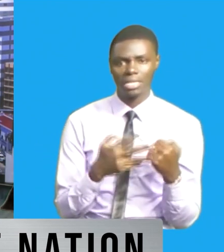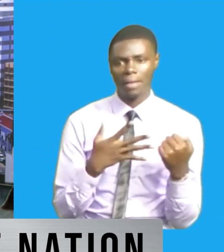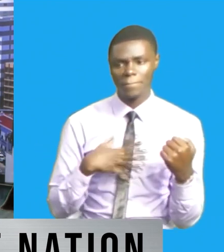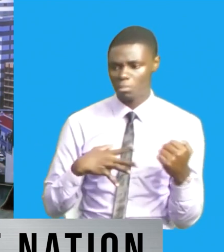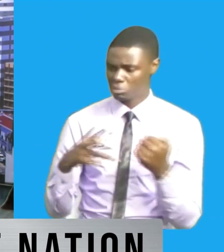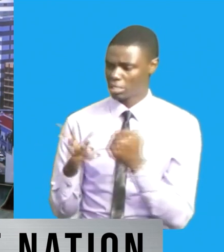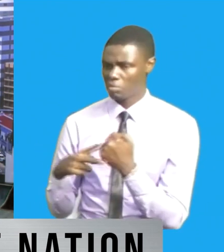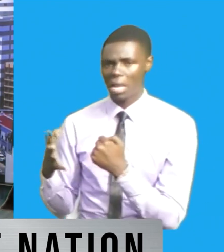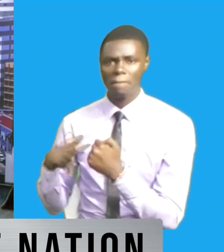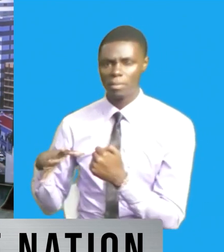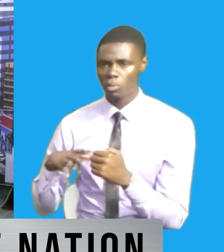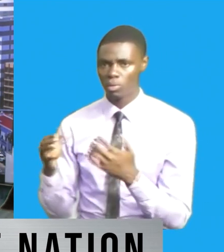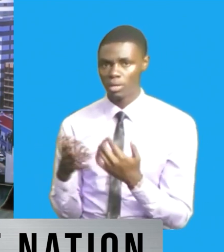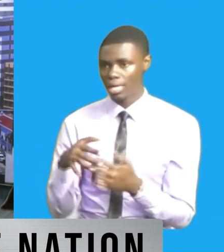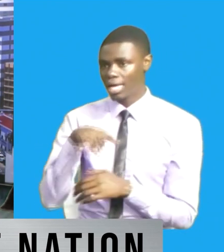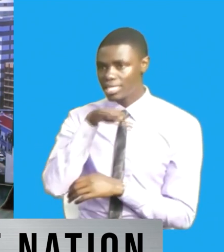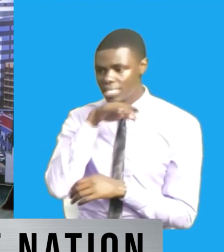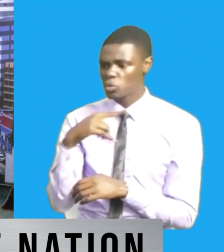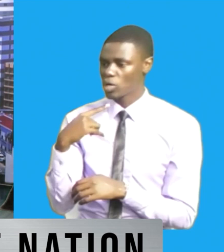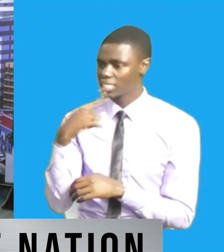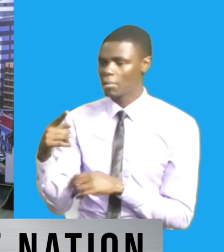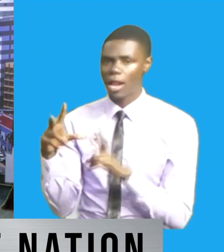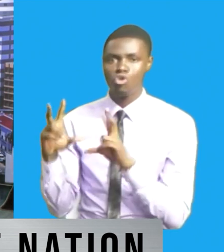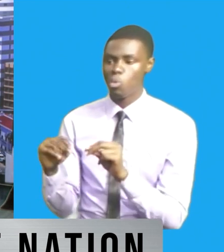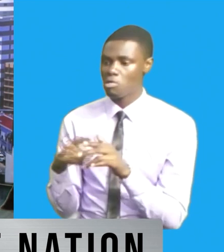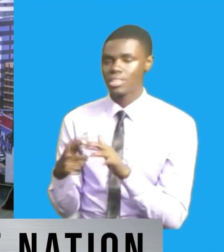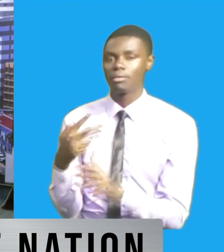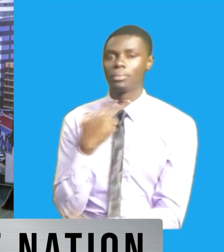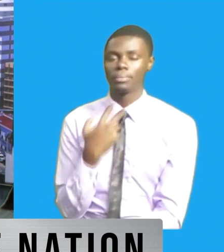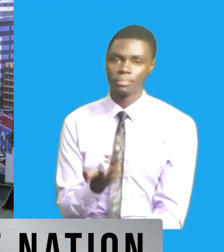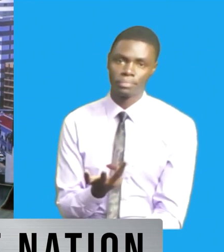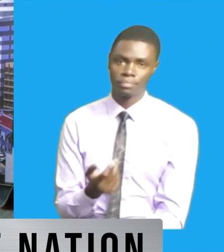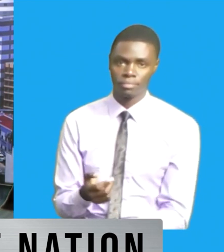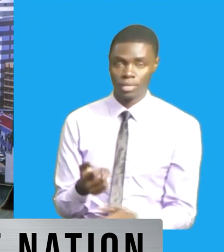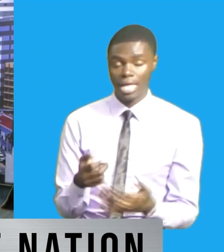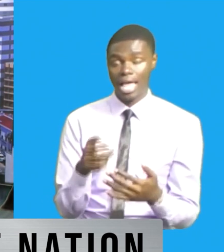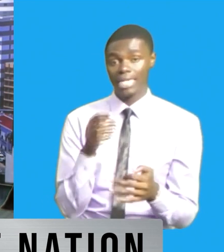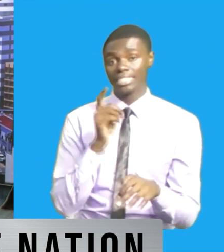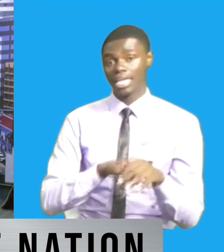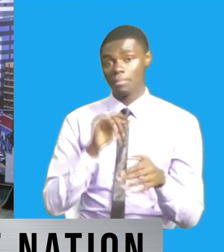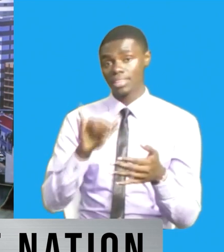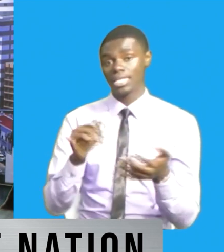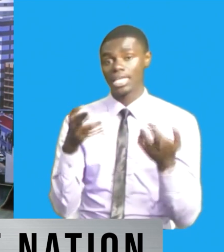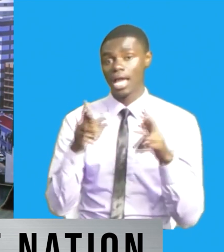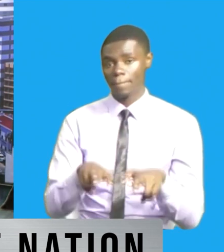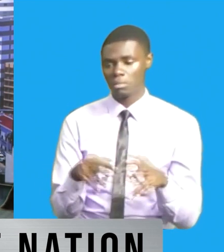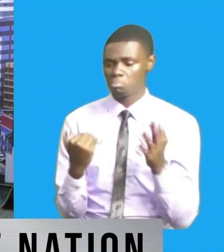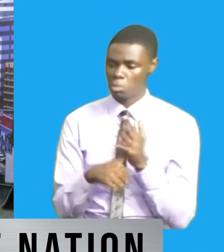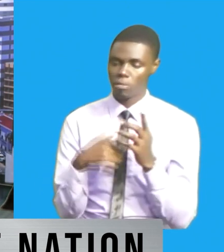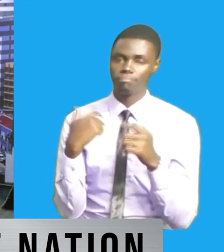the same thing. Raila Odinga akisema hapana, tena inakwama. And while that is happening, the problem lingers